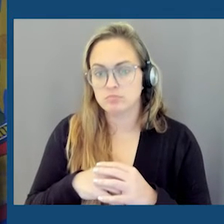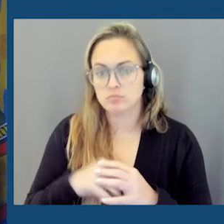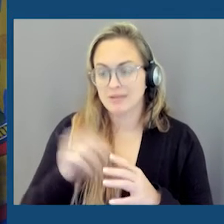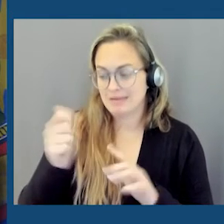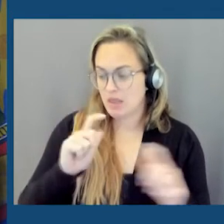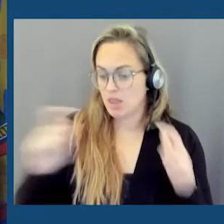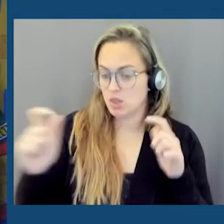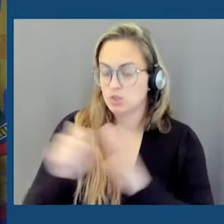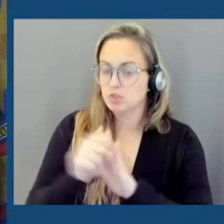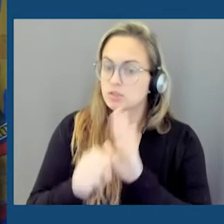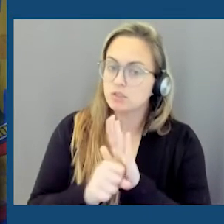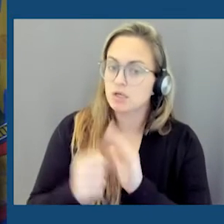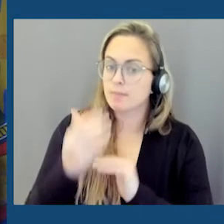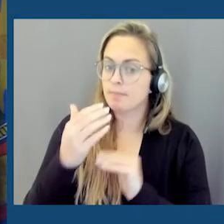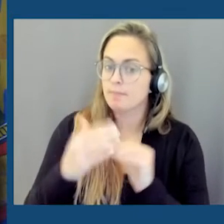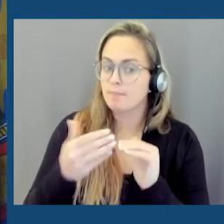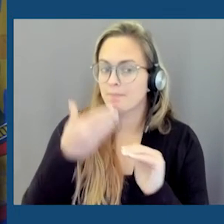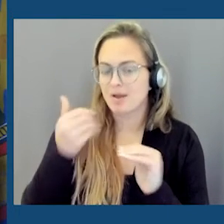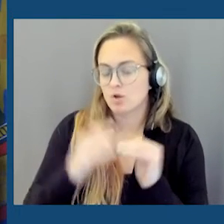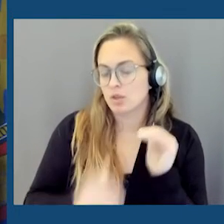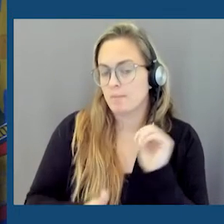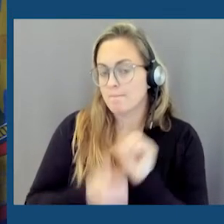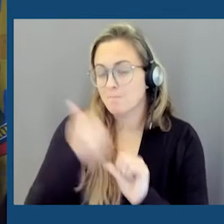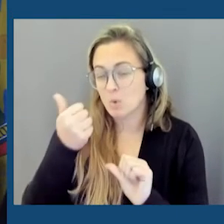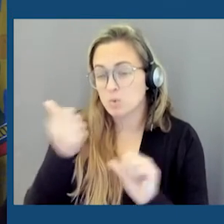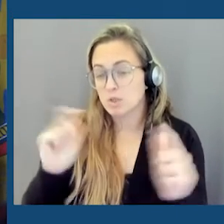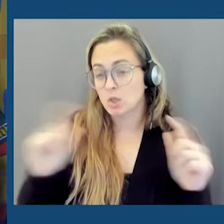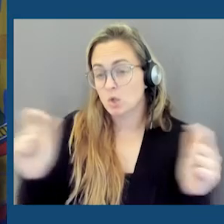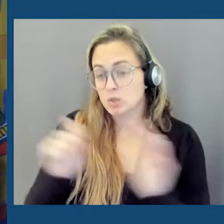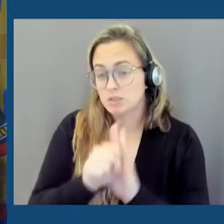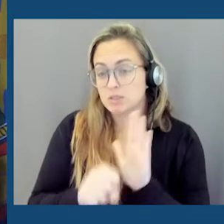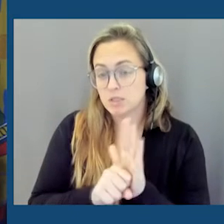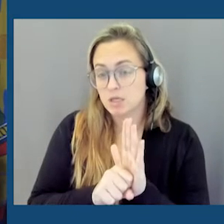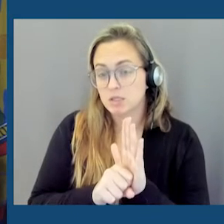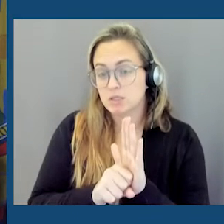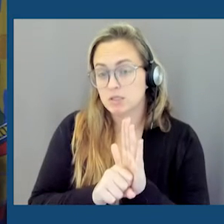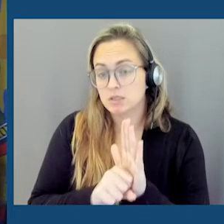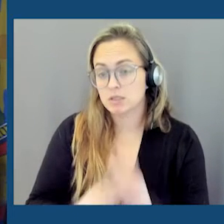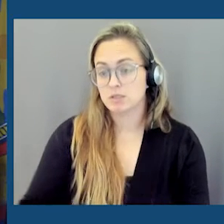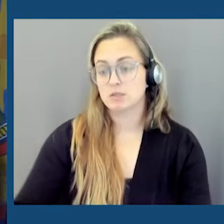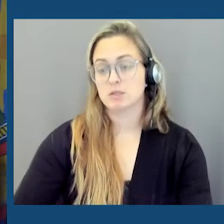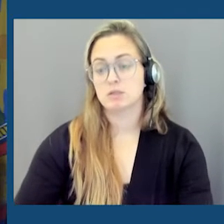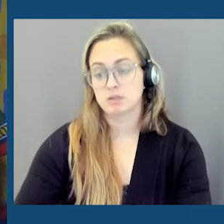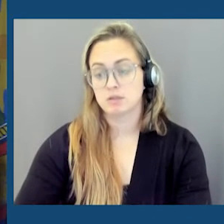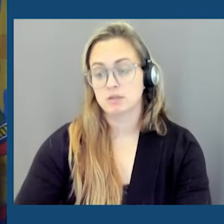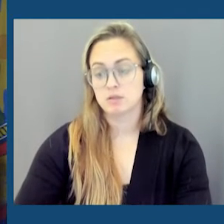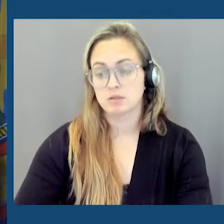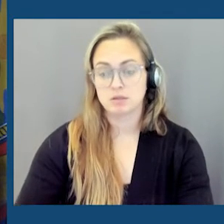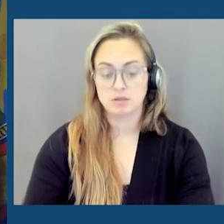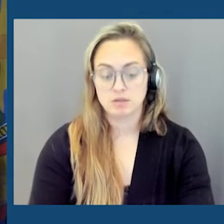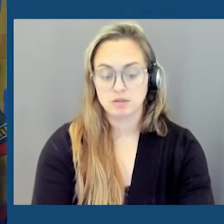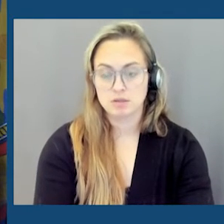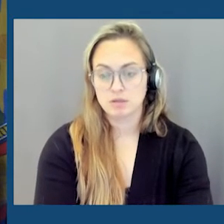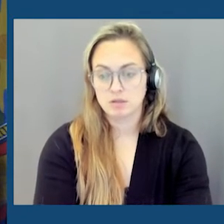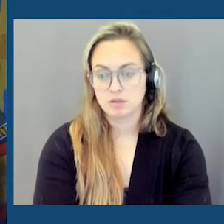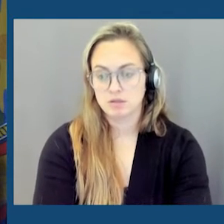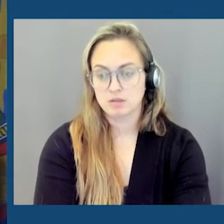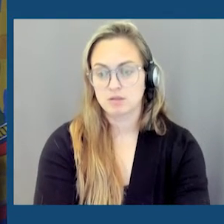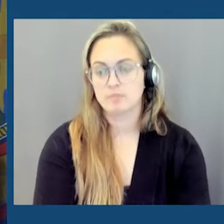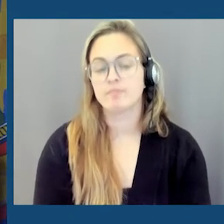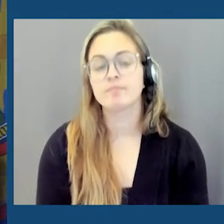than most of the largest states biggest states in the United States. So I'm going to let my colleague, Mr.